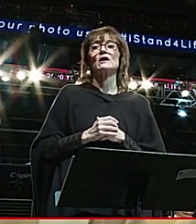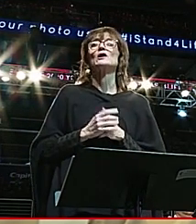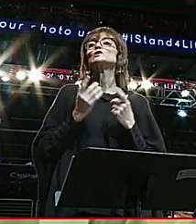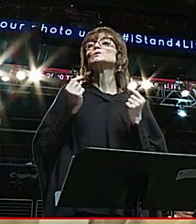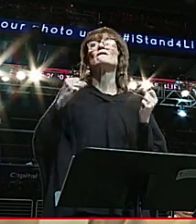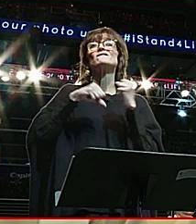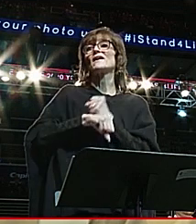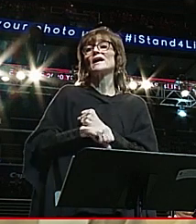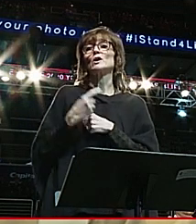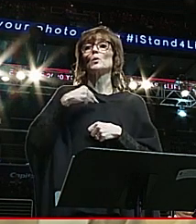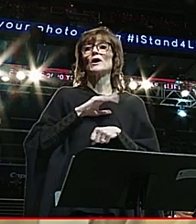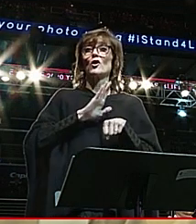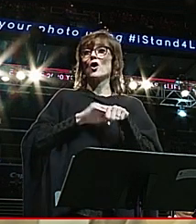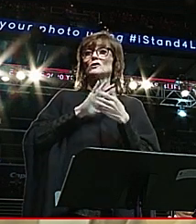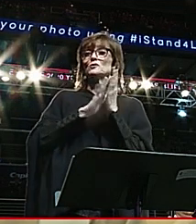we are called to be witness. And